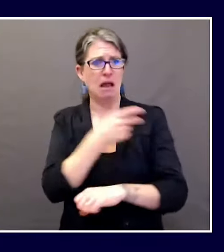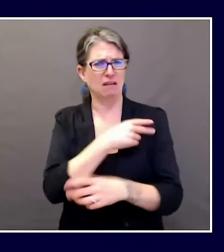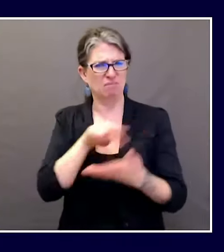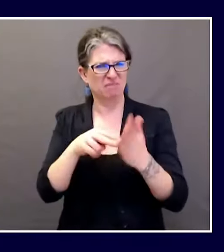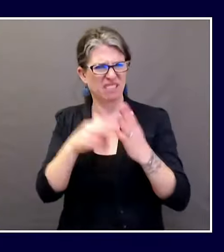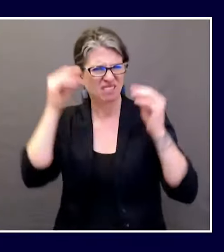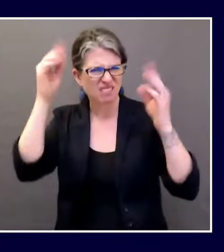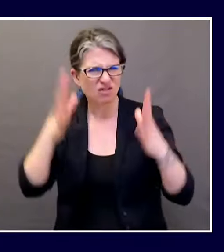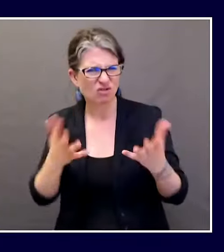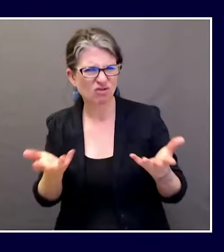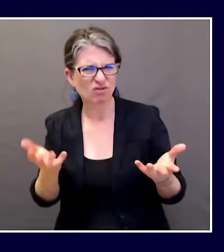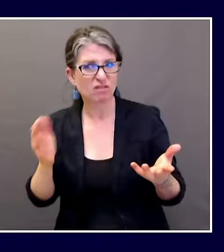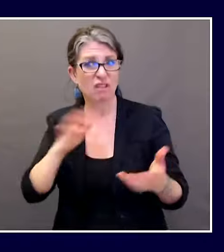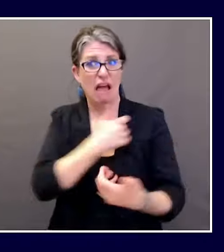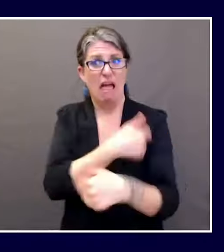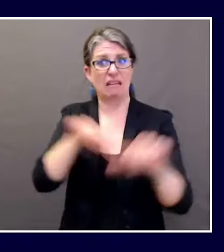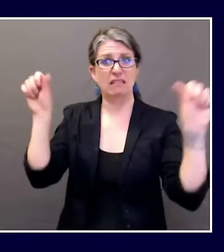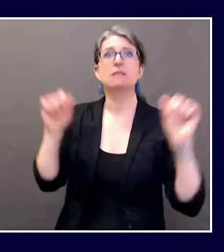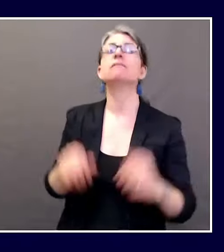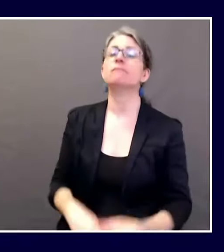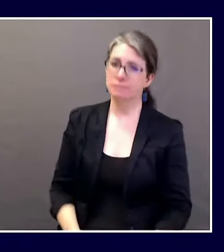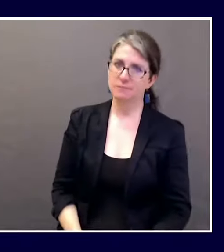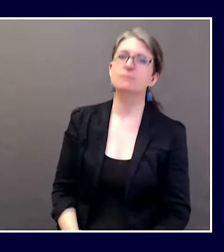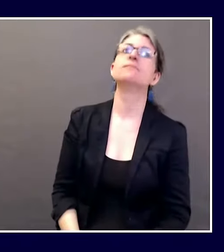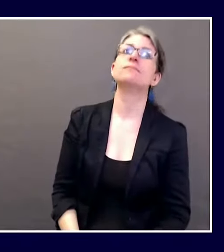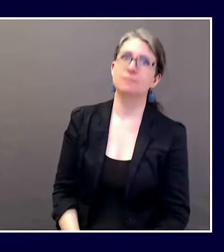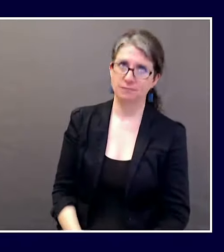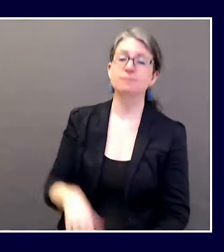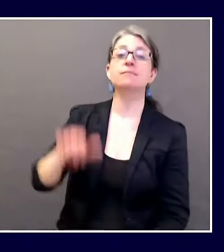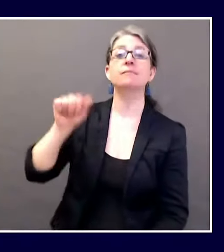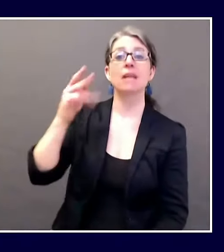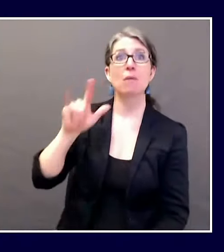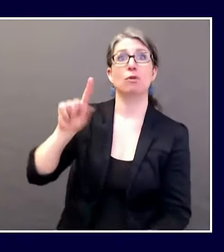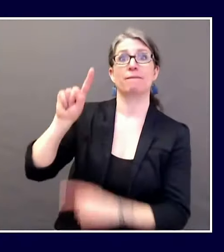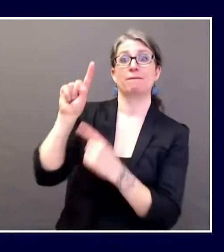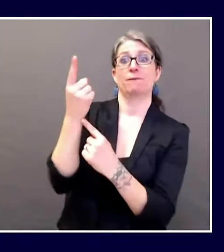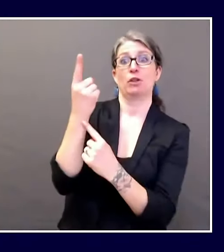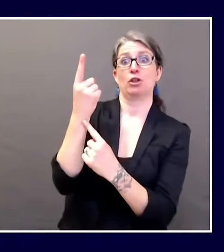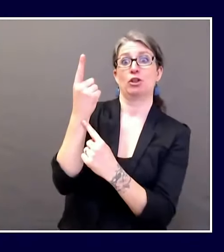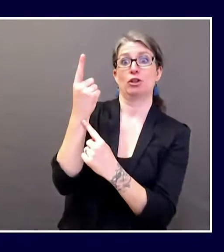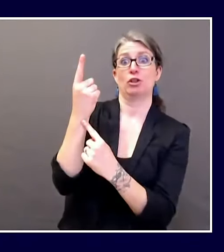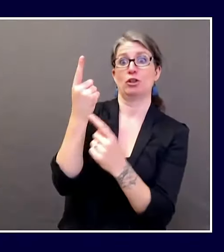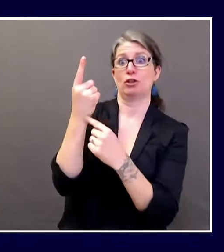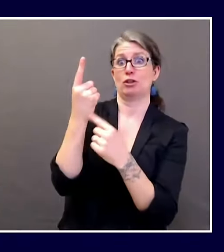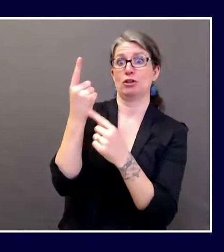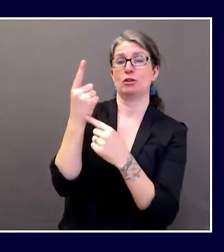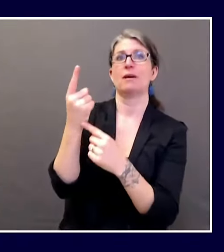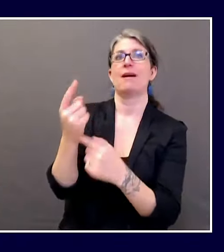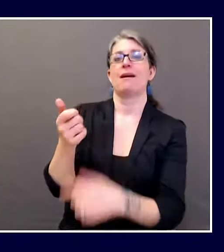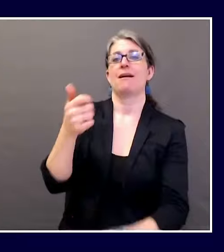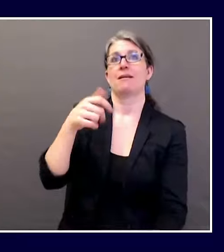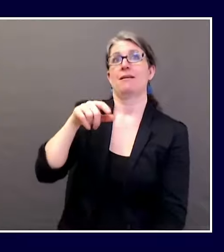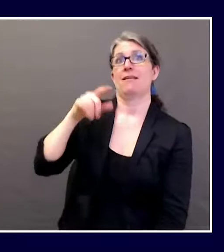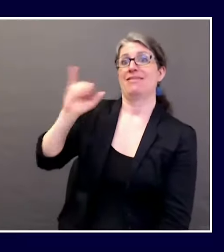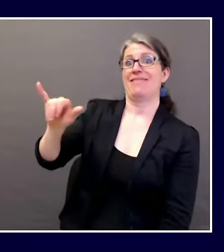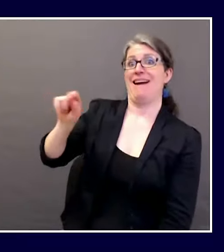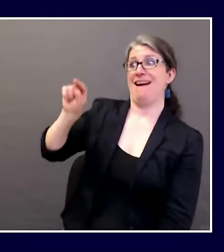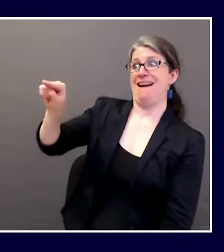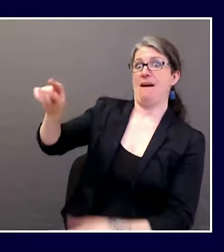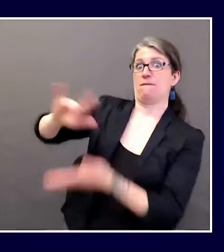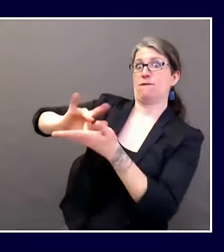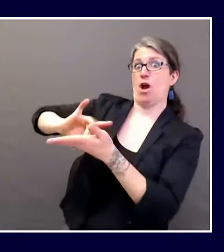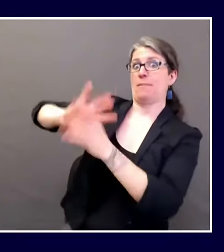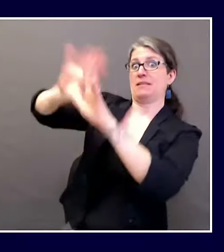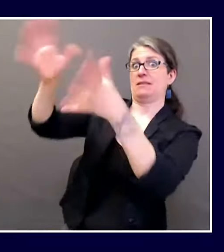eligible, but the openings will be available to any eligible Mainer. That is to say, those 50 and over right